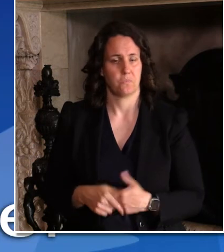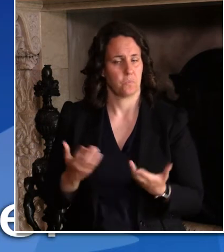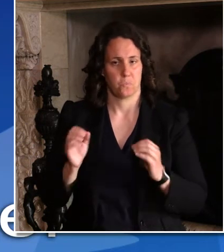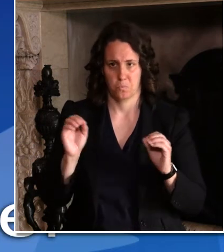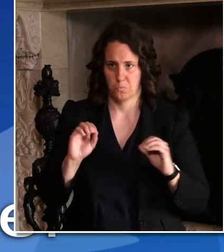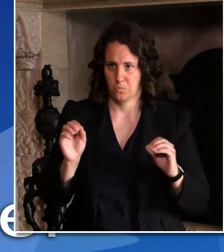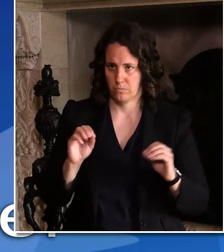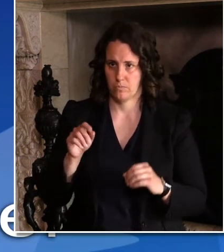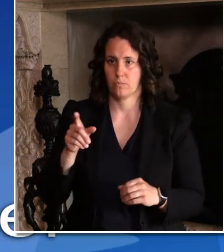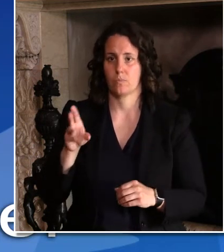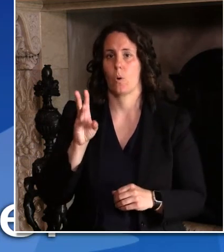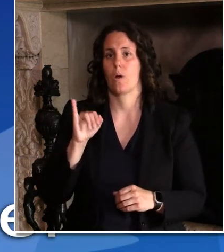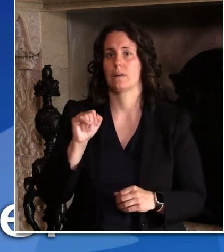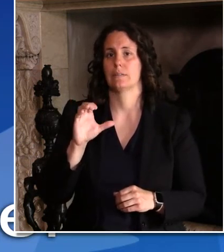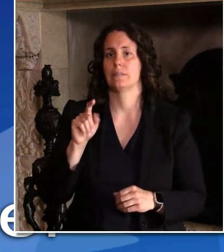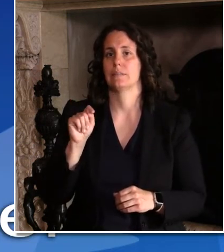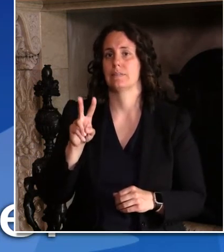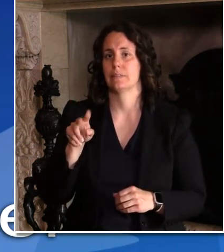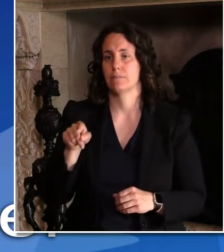WISC TV in Madison.